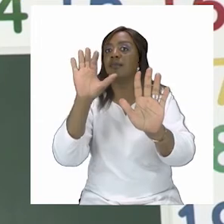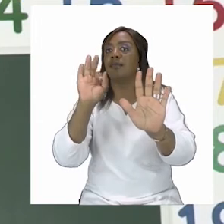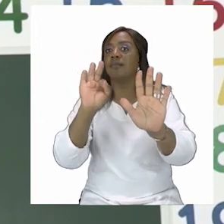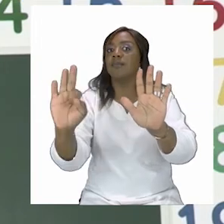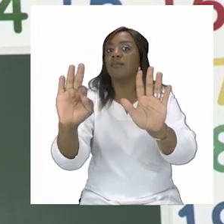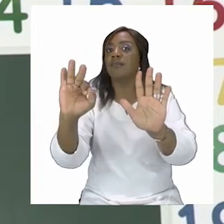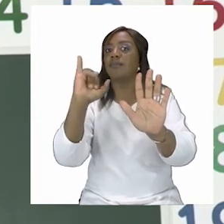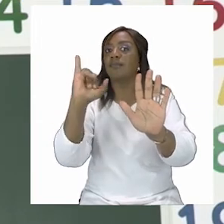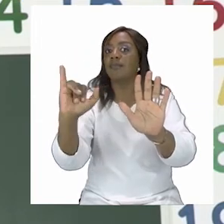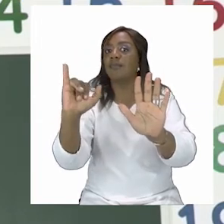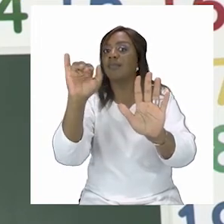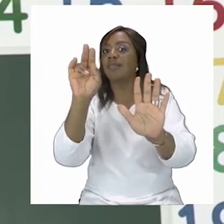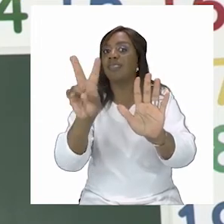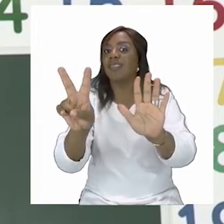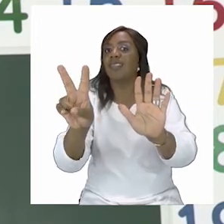4, oopsies,